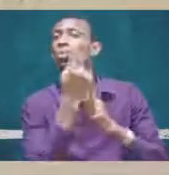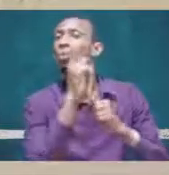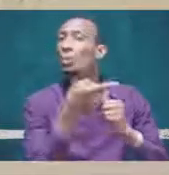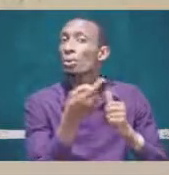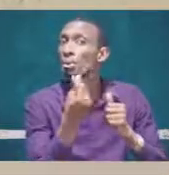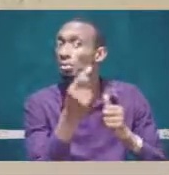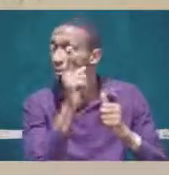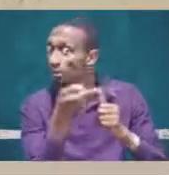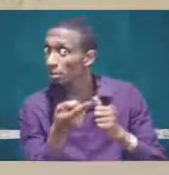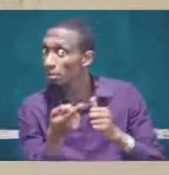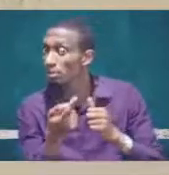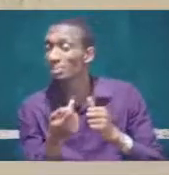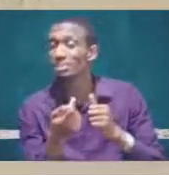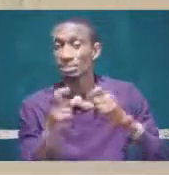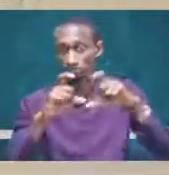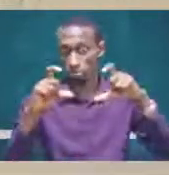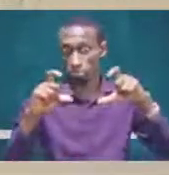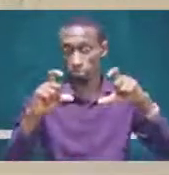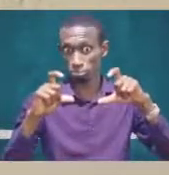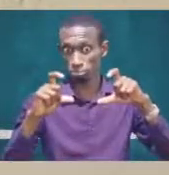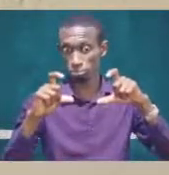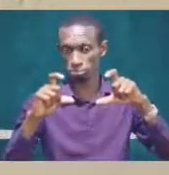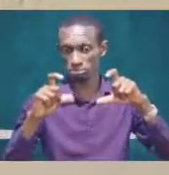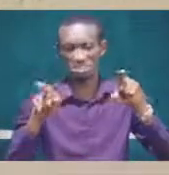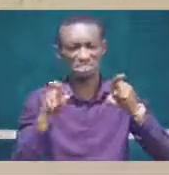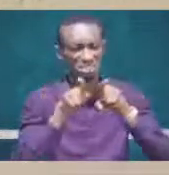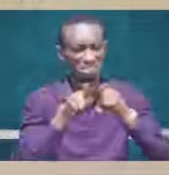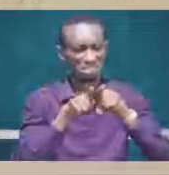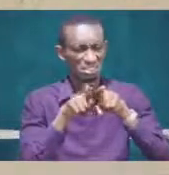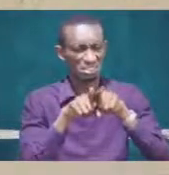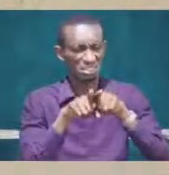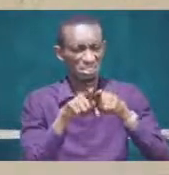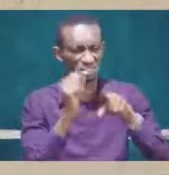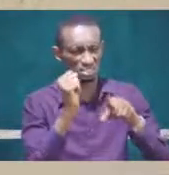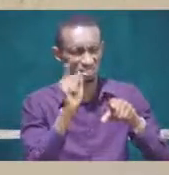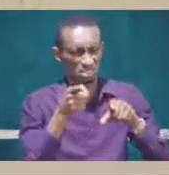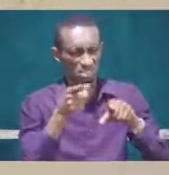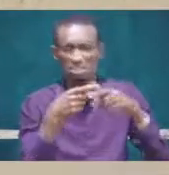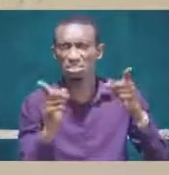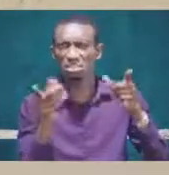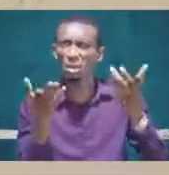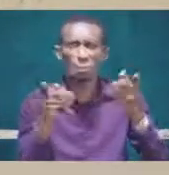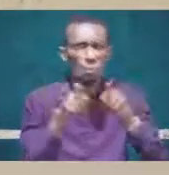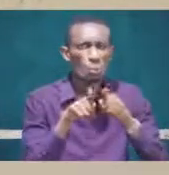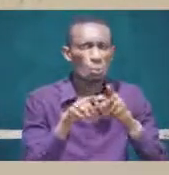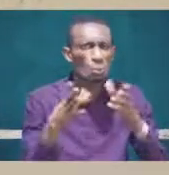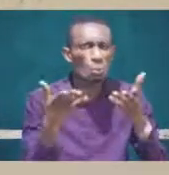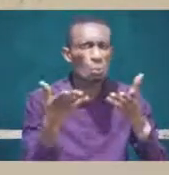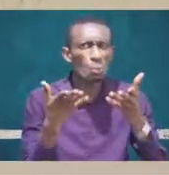completely designed differently from the airtime cards for 500 francs as